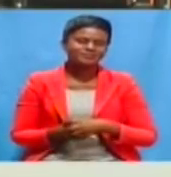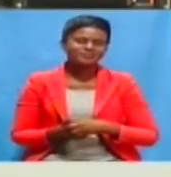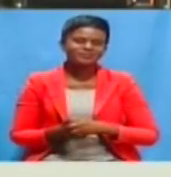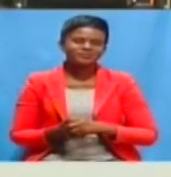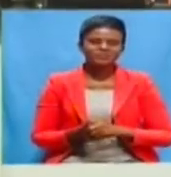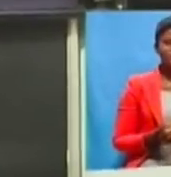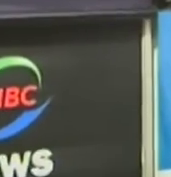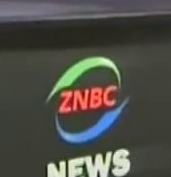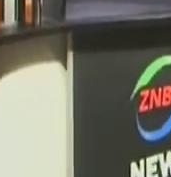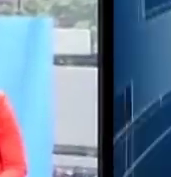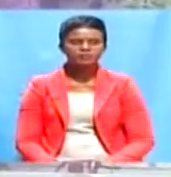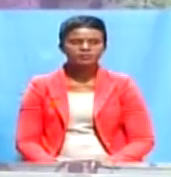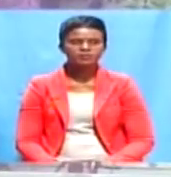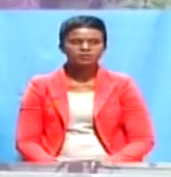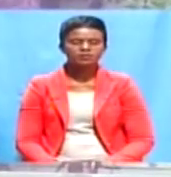back shortly.